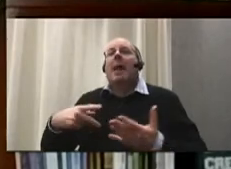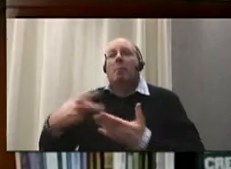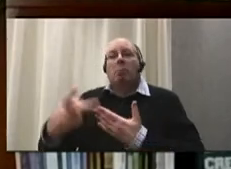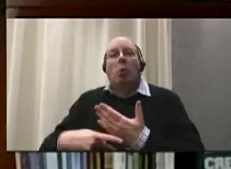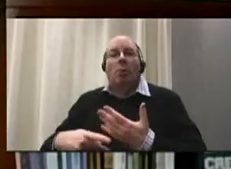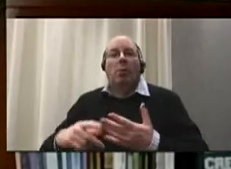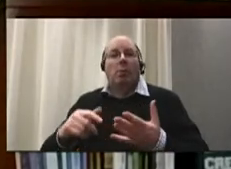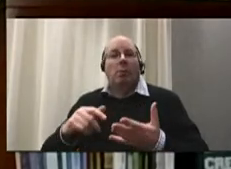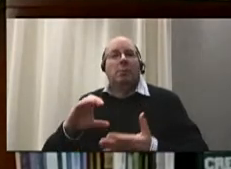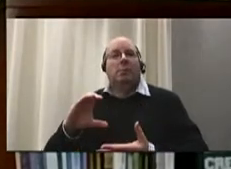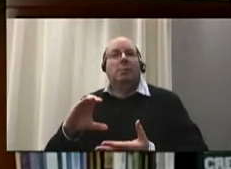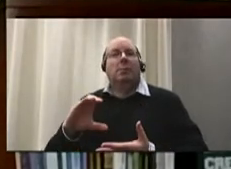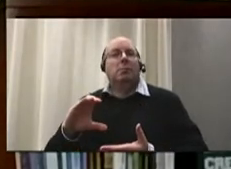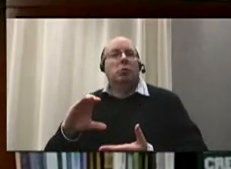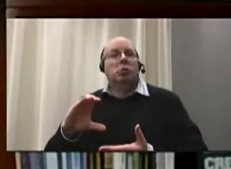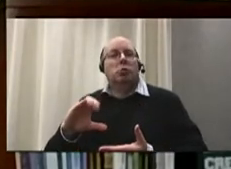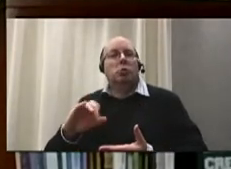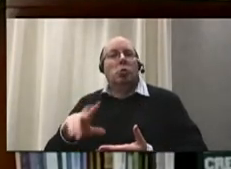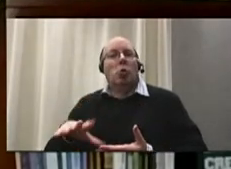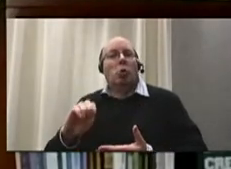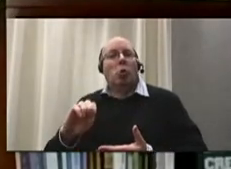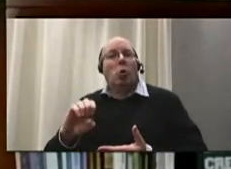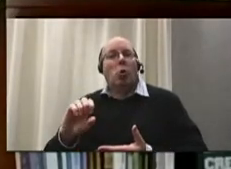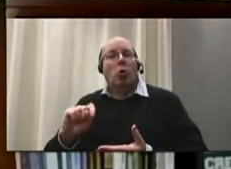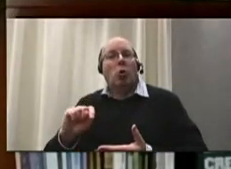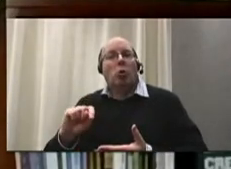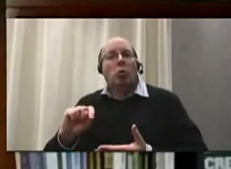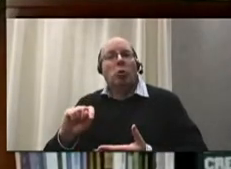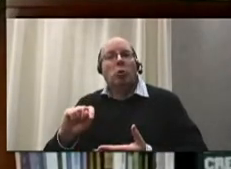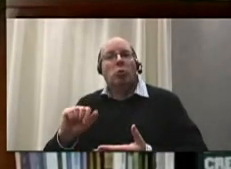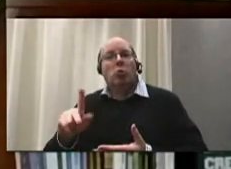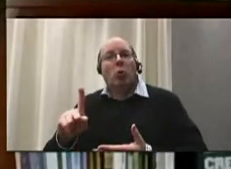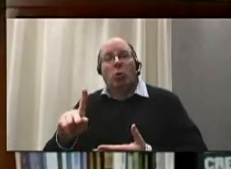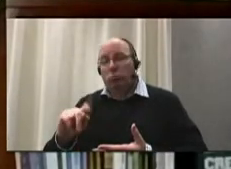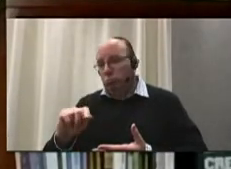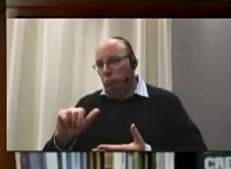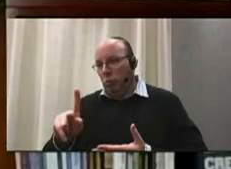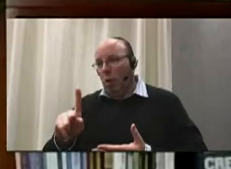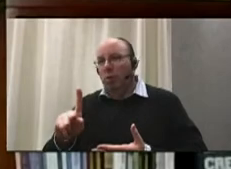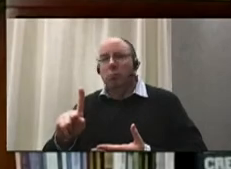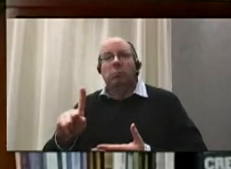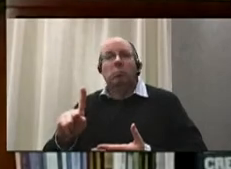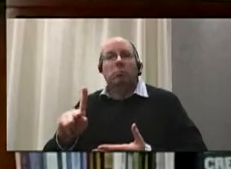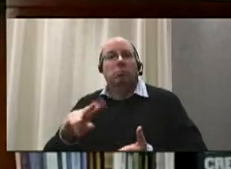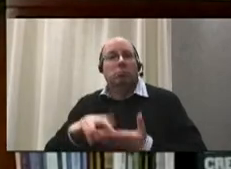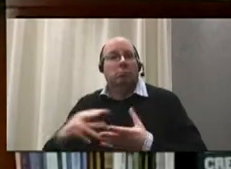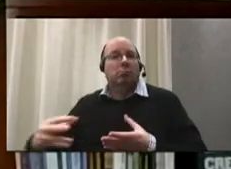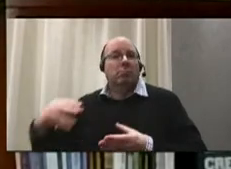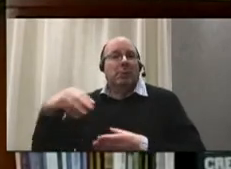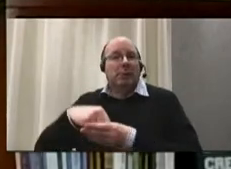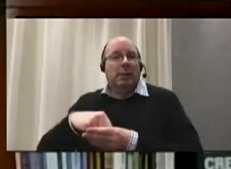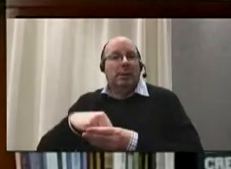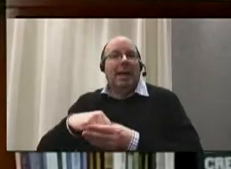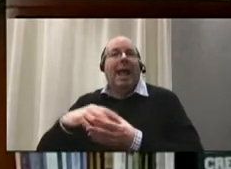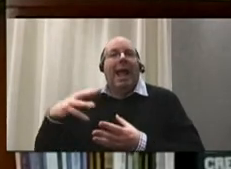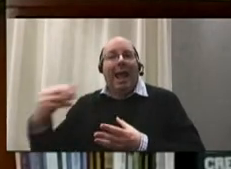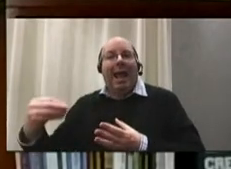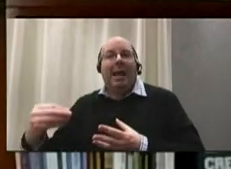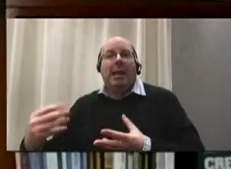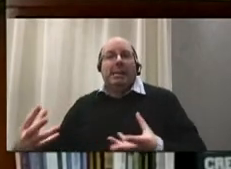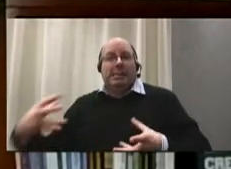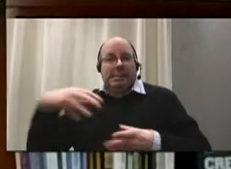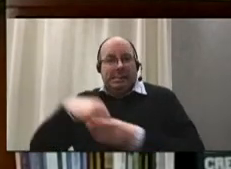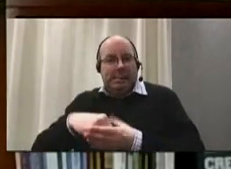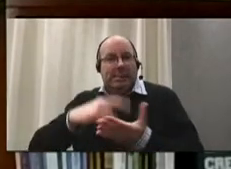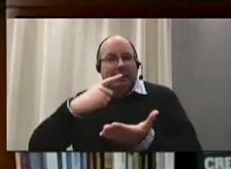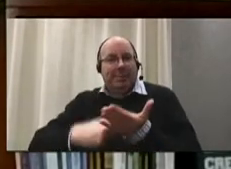has to commit to doing the hard work to come together. And that means sometimes engaging in discomfort. So I want to say we want to continue to